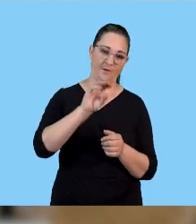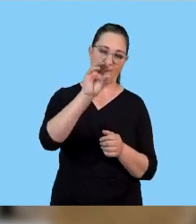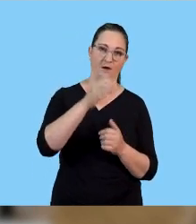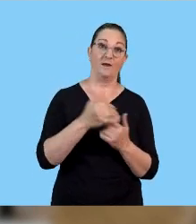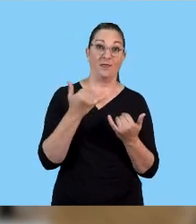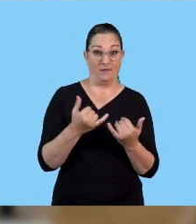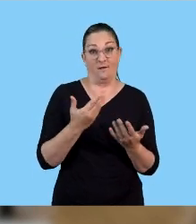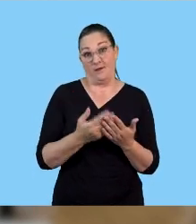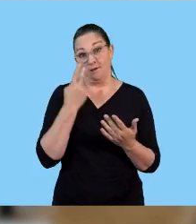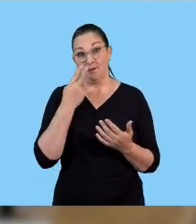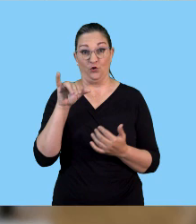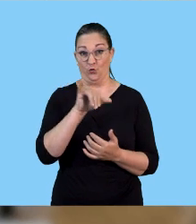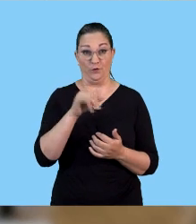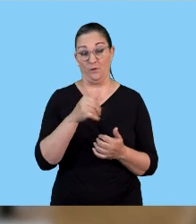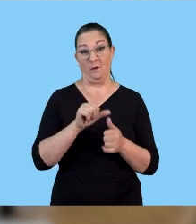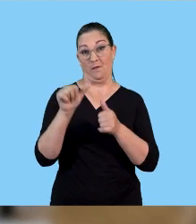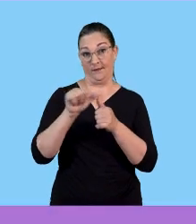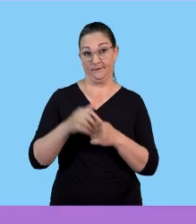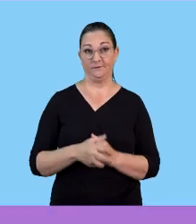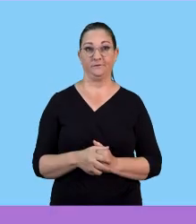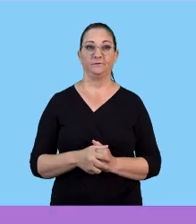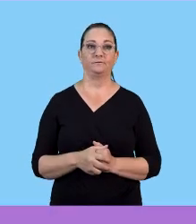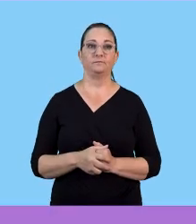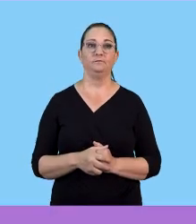can decide which is the better fit.